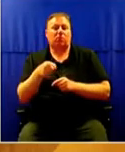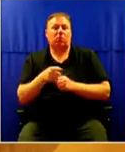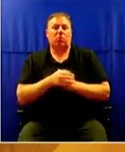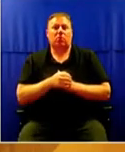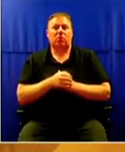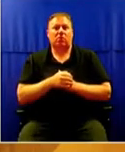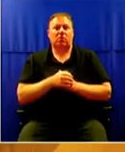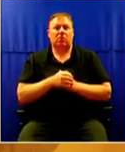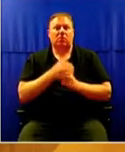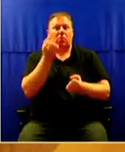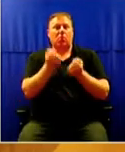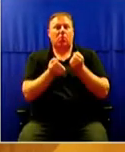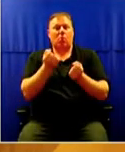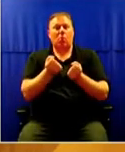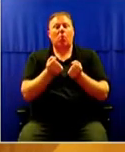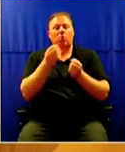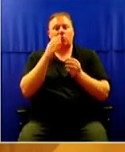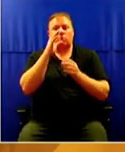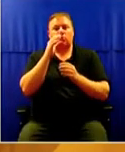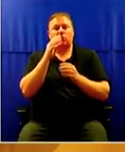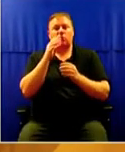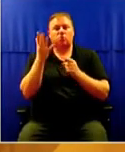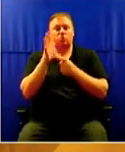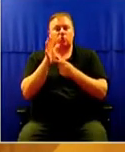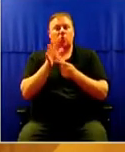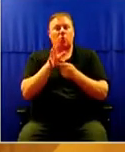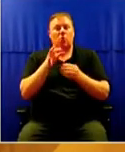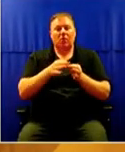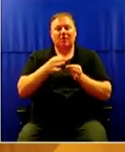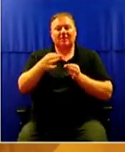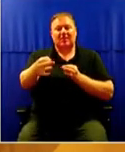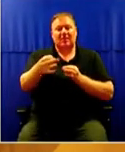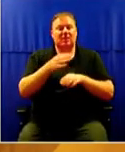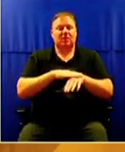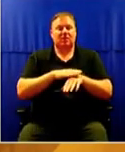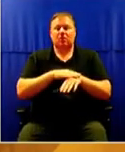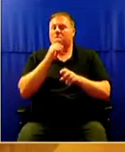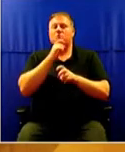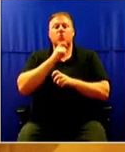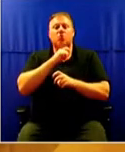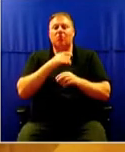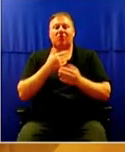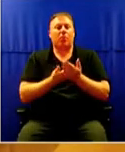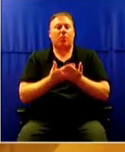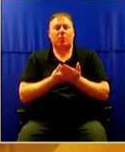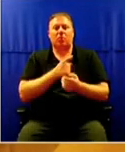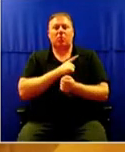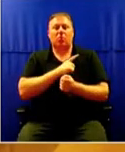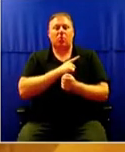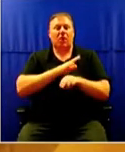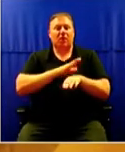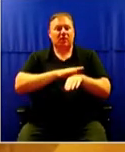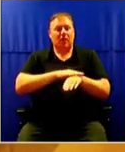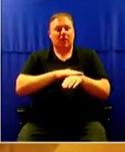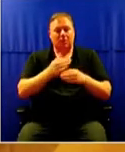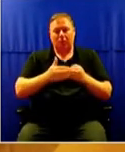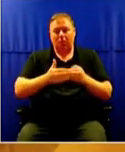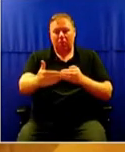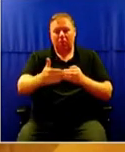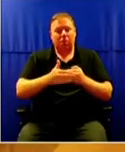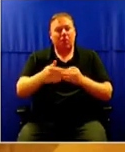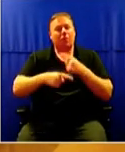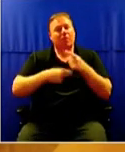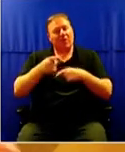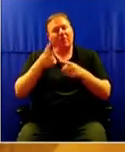observed that extending the period of suspension would serve no useful purpose, as the interim order had become final, but